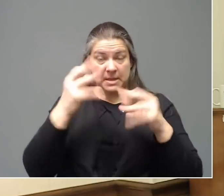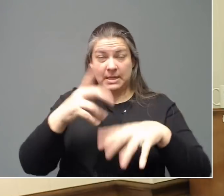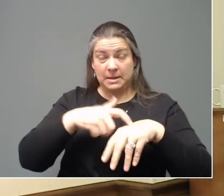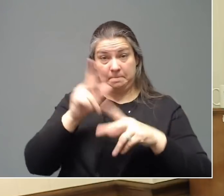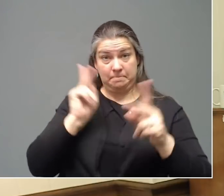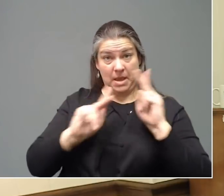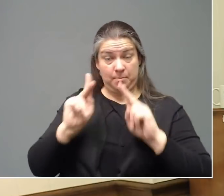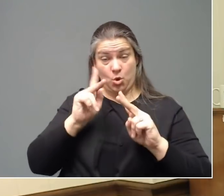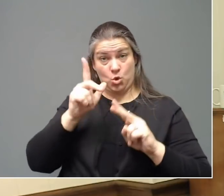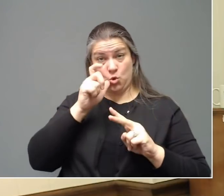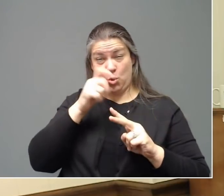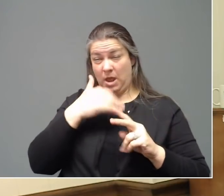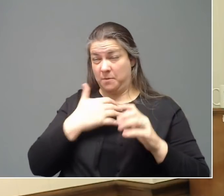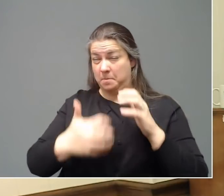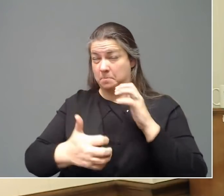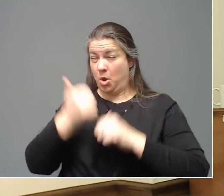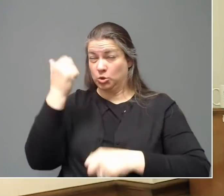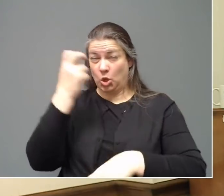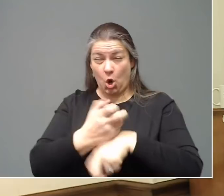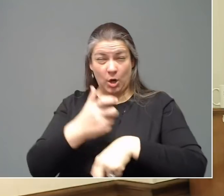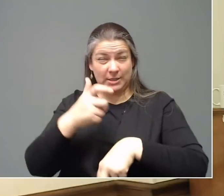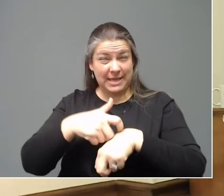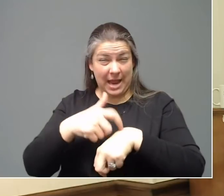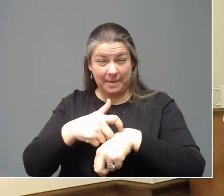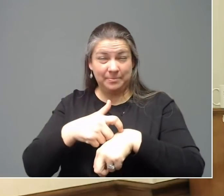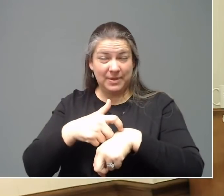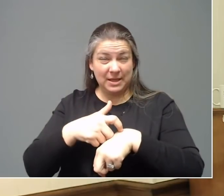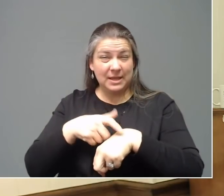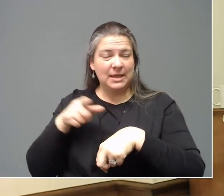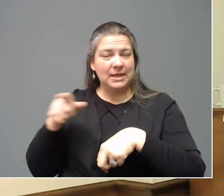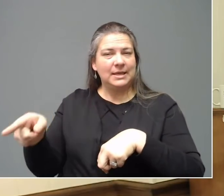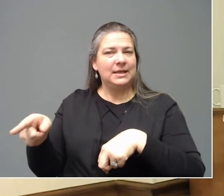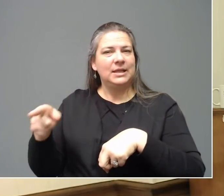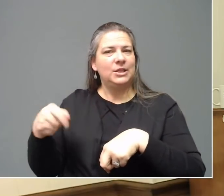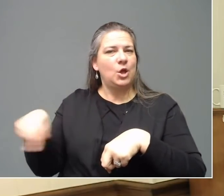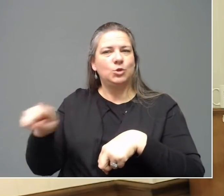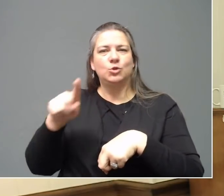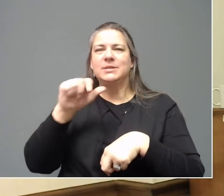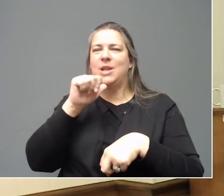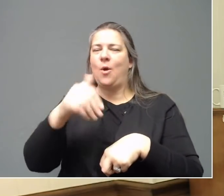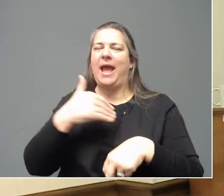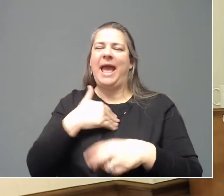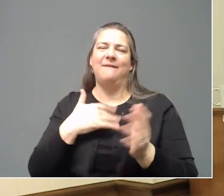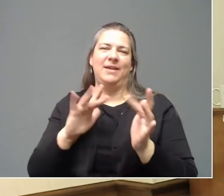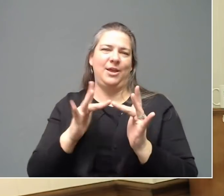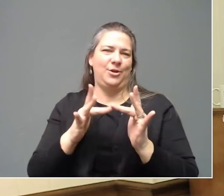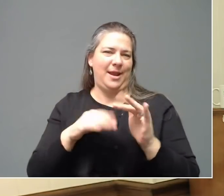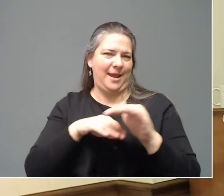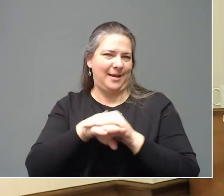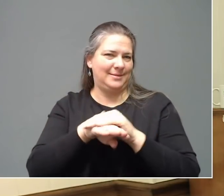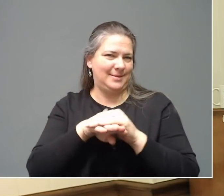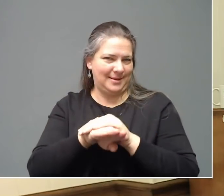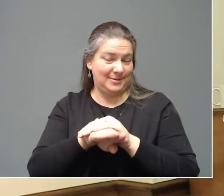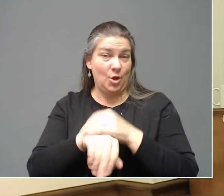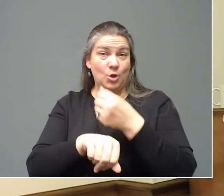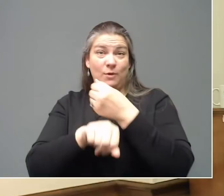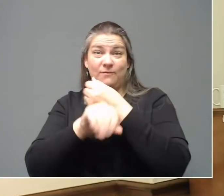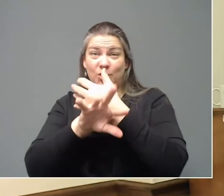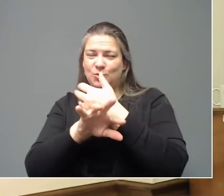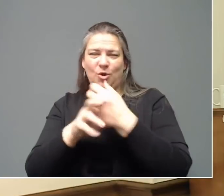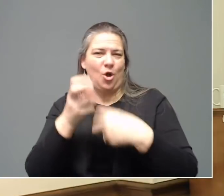having the most trouble, sadly, are ones who do not have internet access. So some of these virtual options are more difficult for